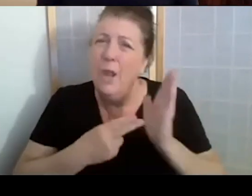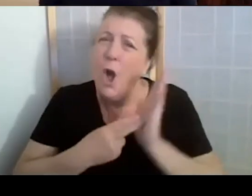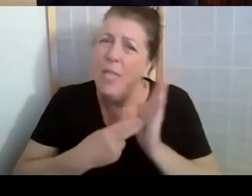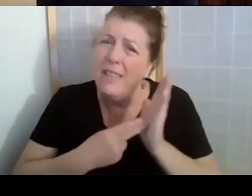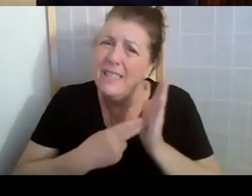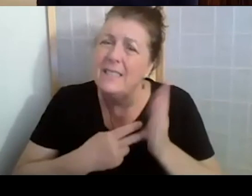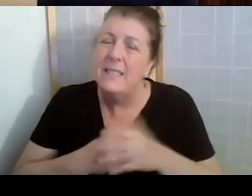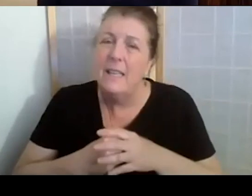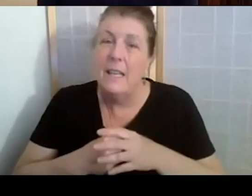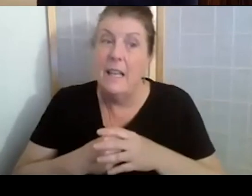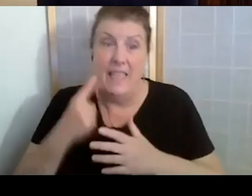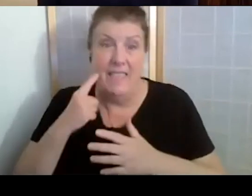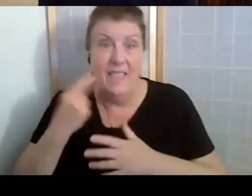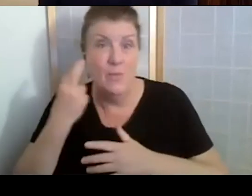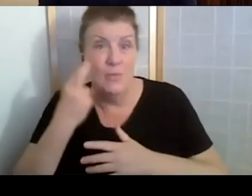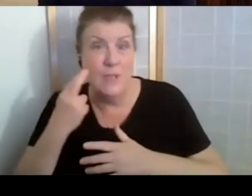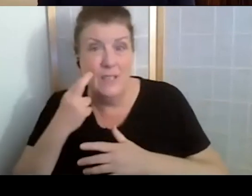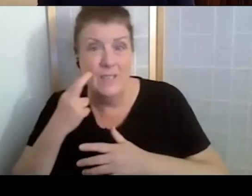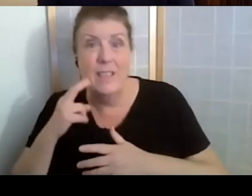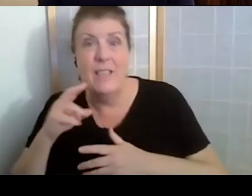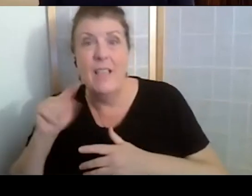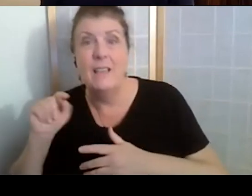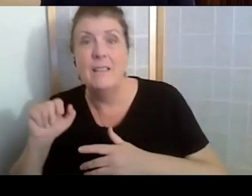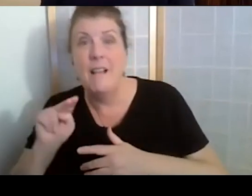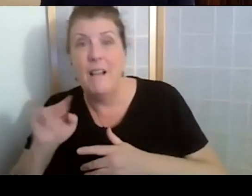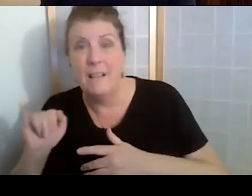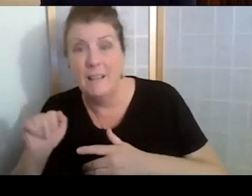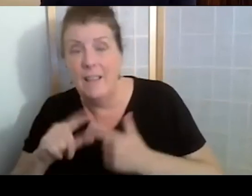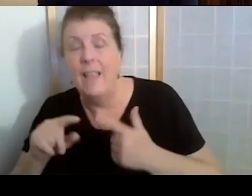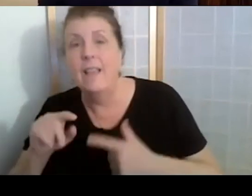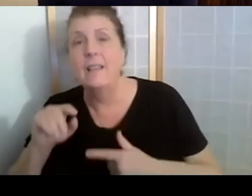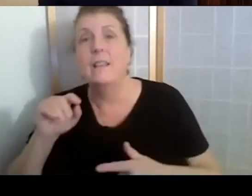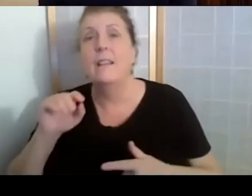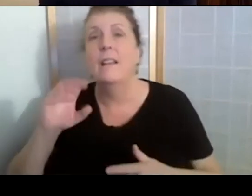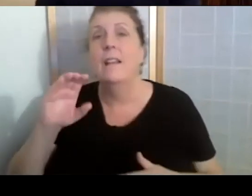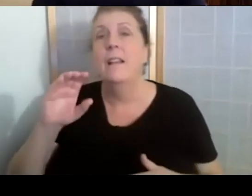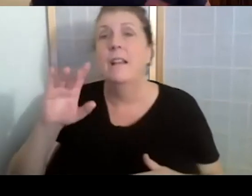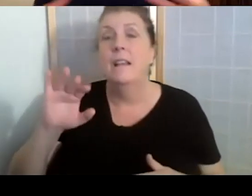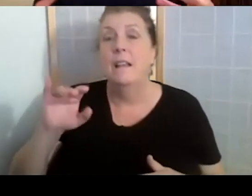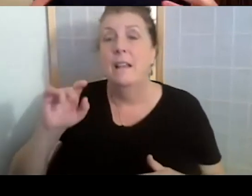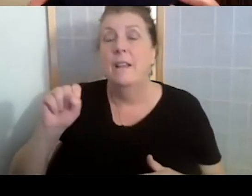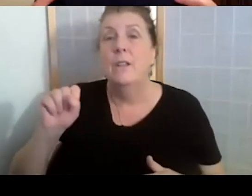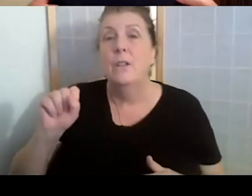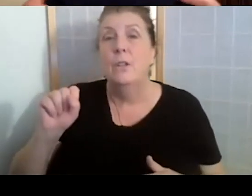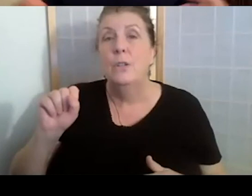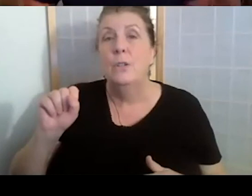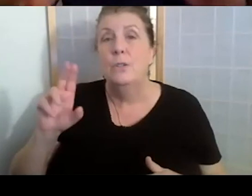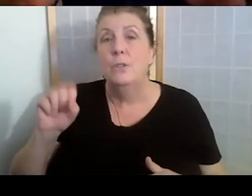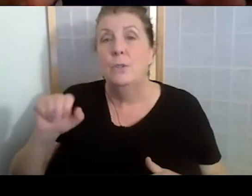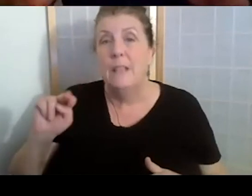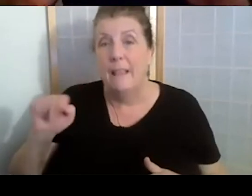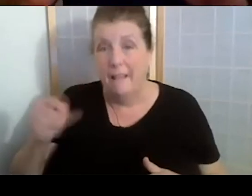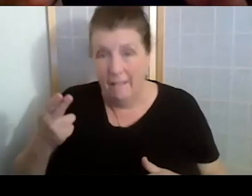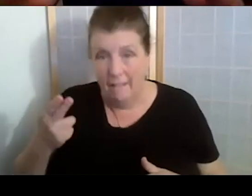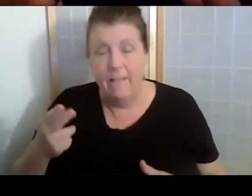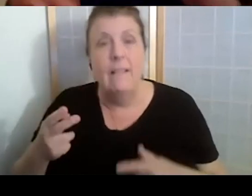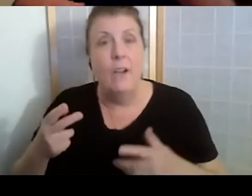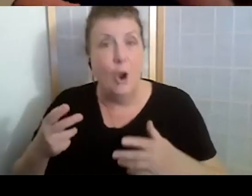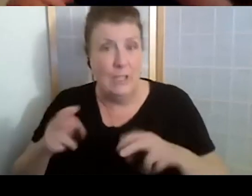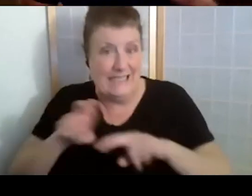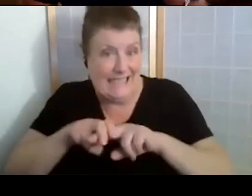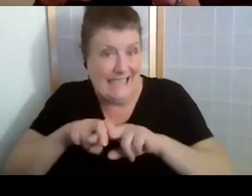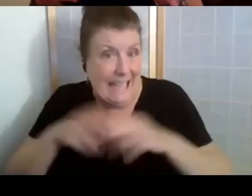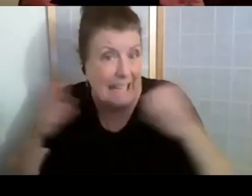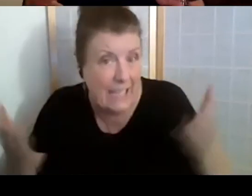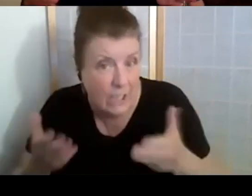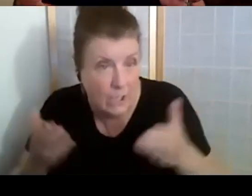something that feels authentic and real about now, and people are wanting to find a way to focus their attention and talk about